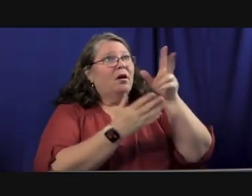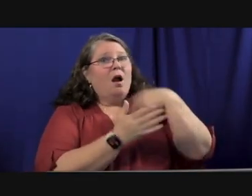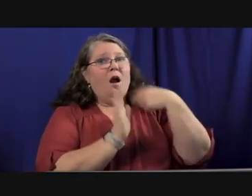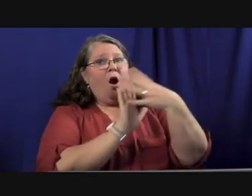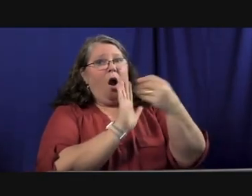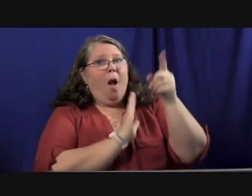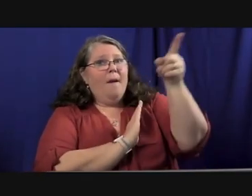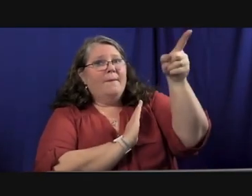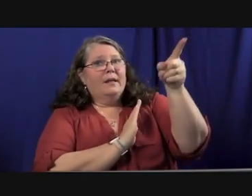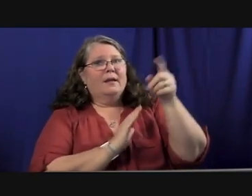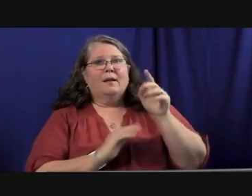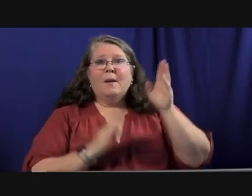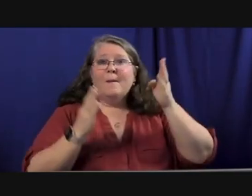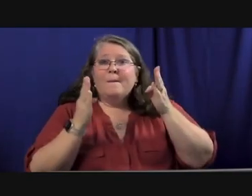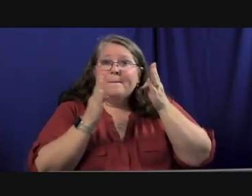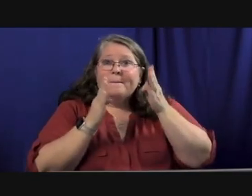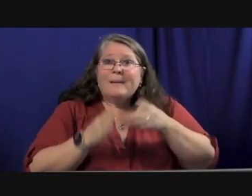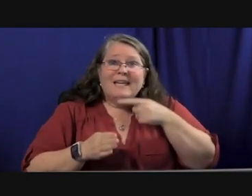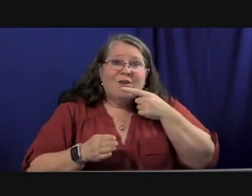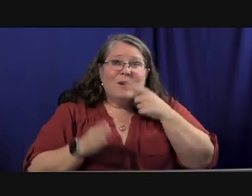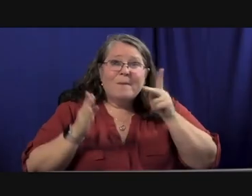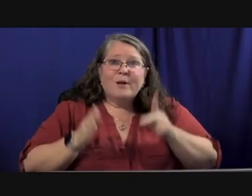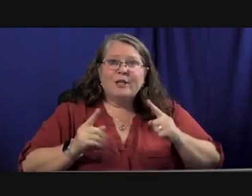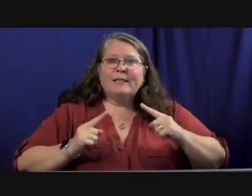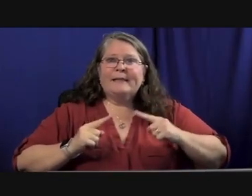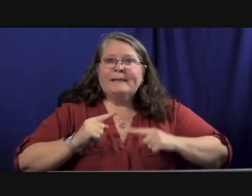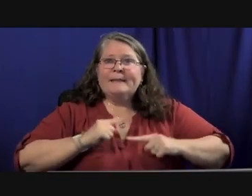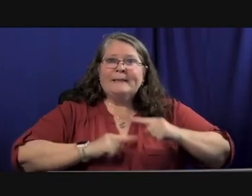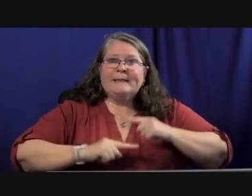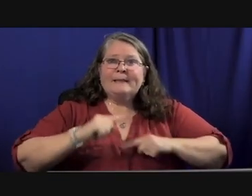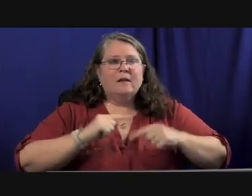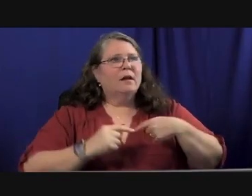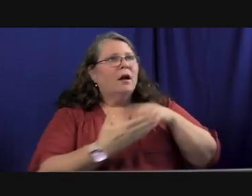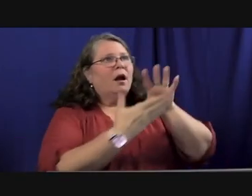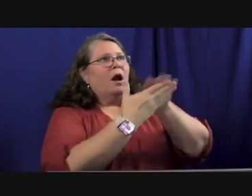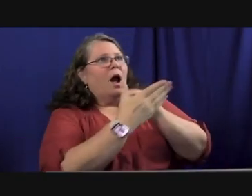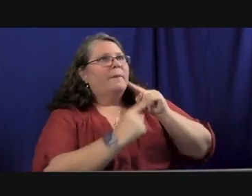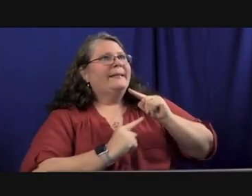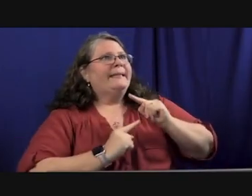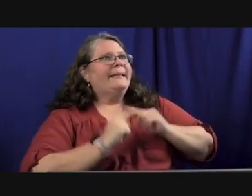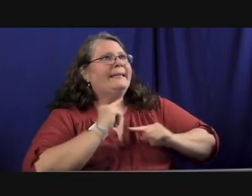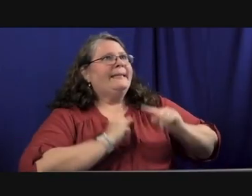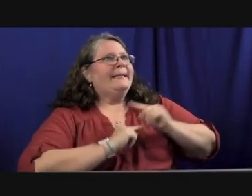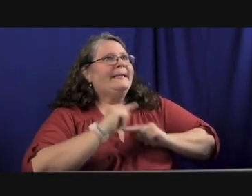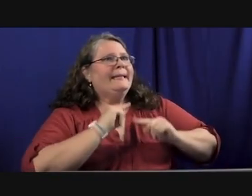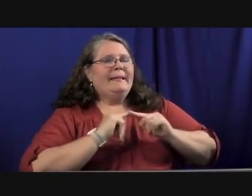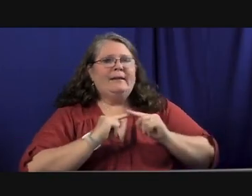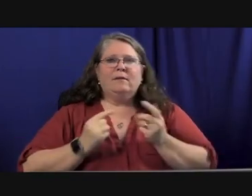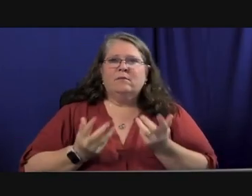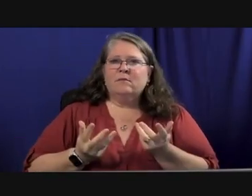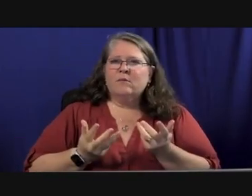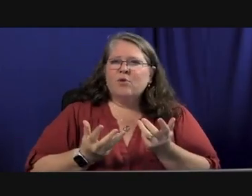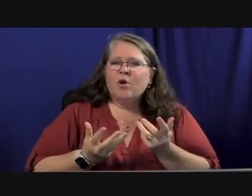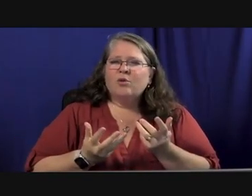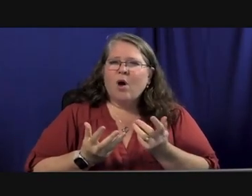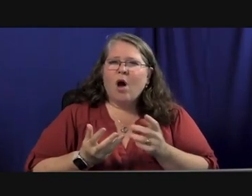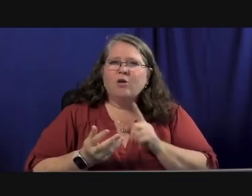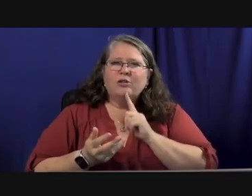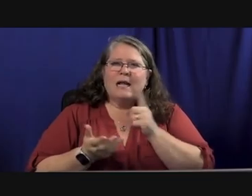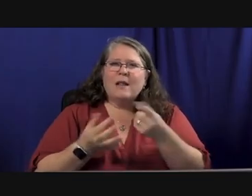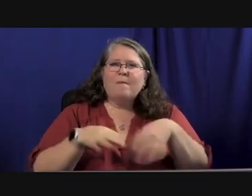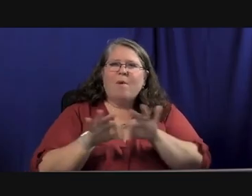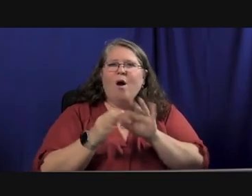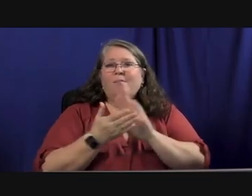they learn language. And I am simply copying the hearing person who taught me language, and I copy the way they